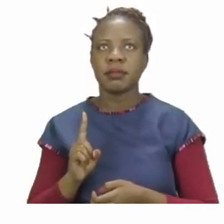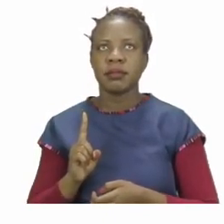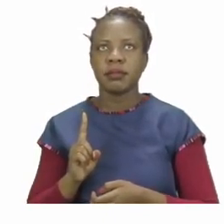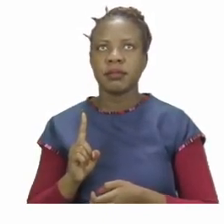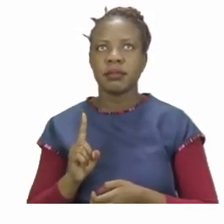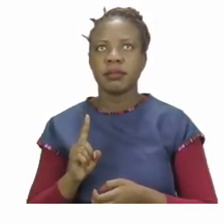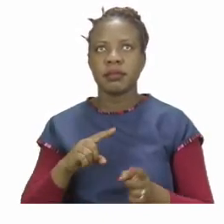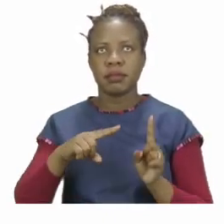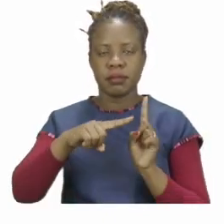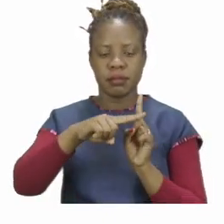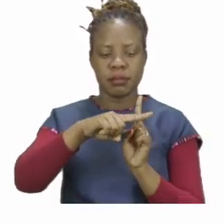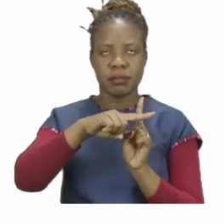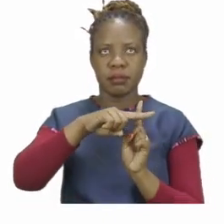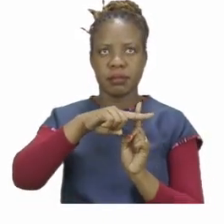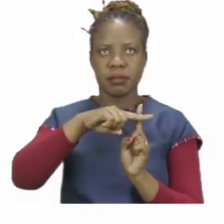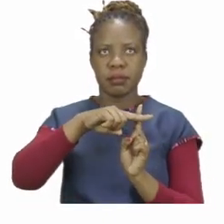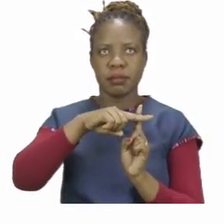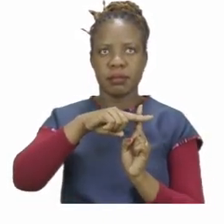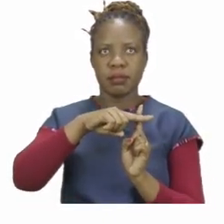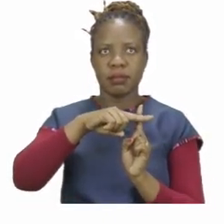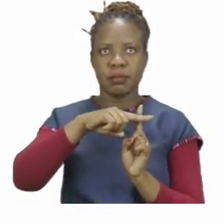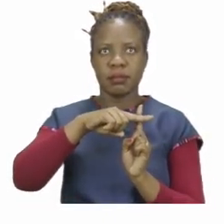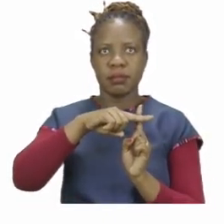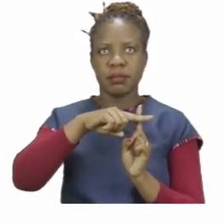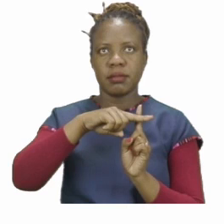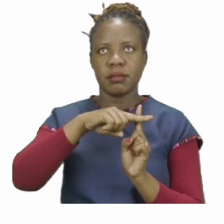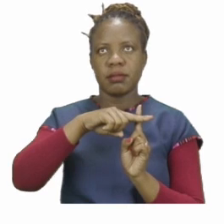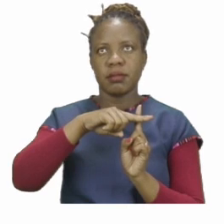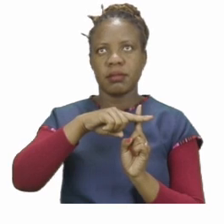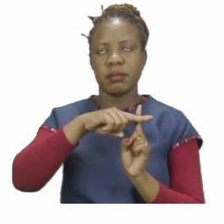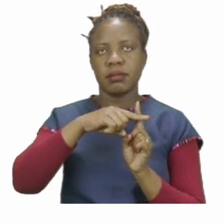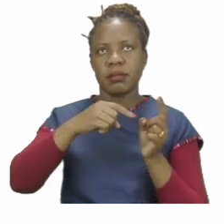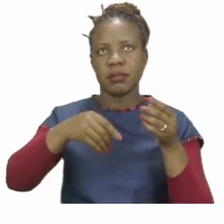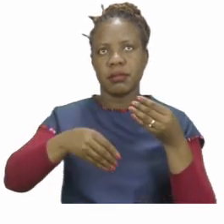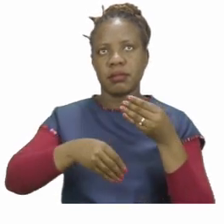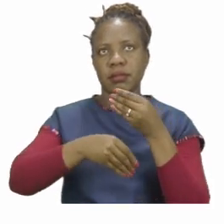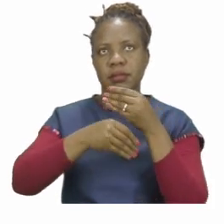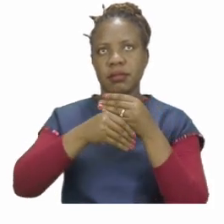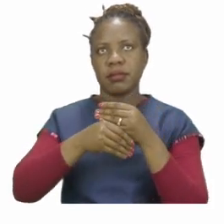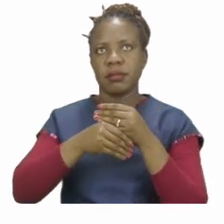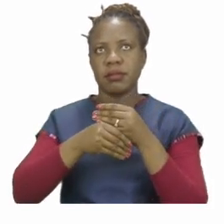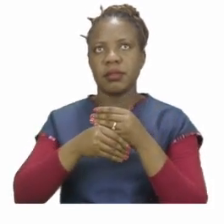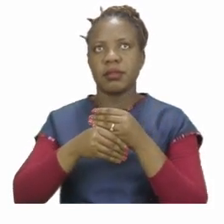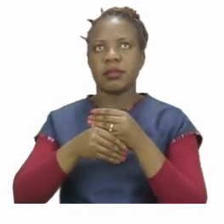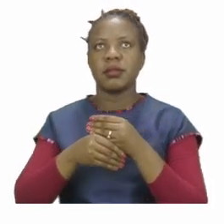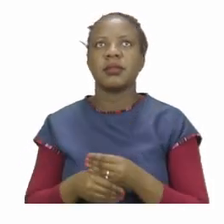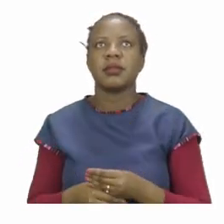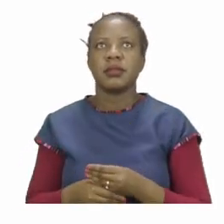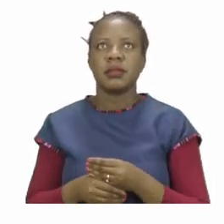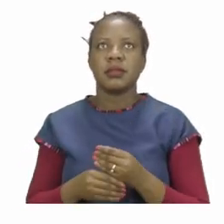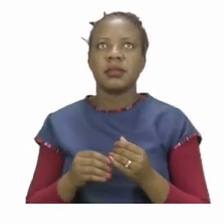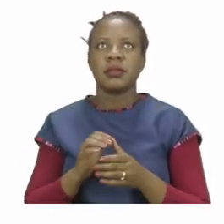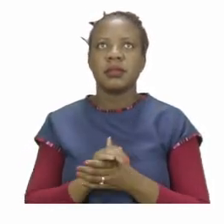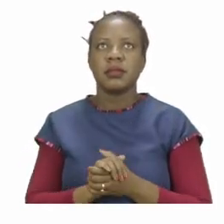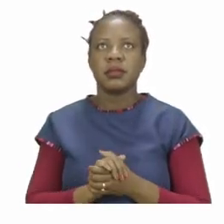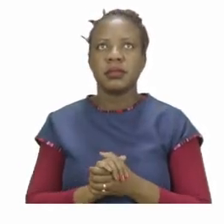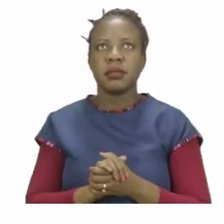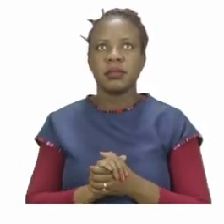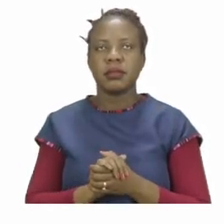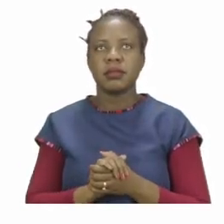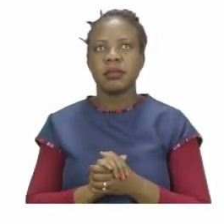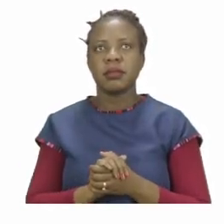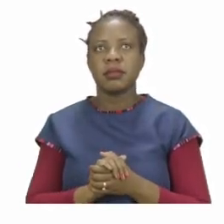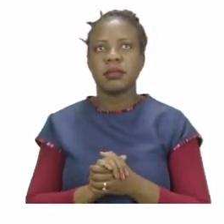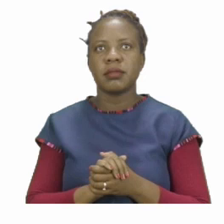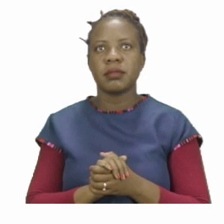do computation, and today we are going to decompose